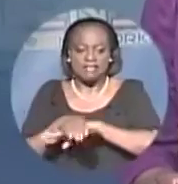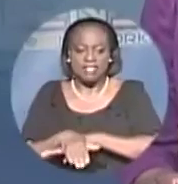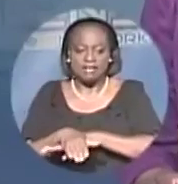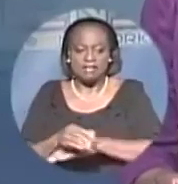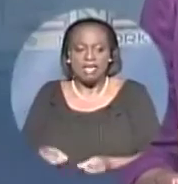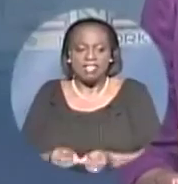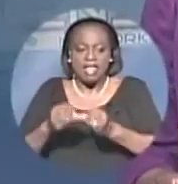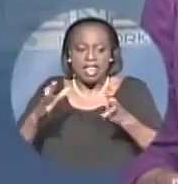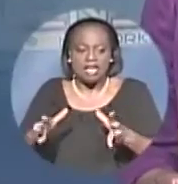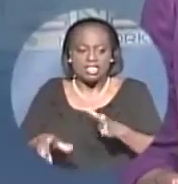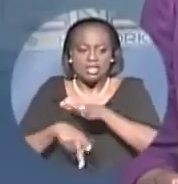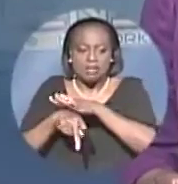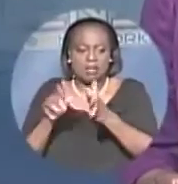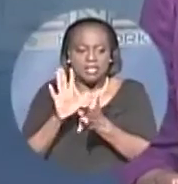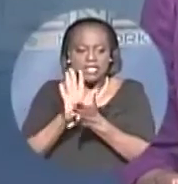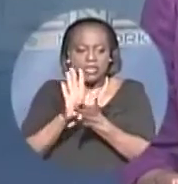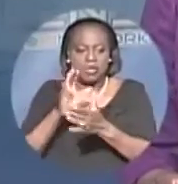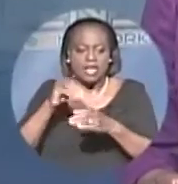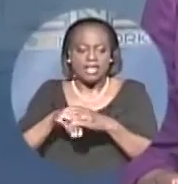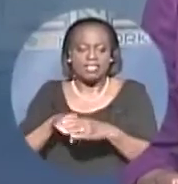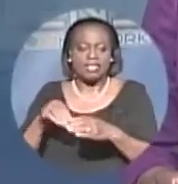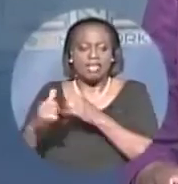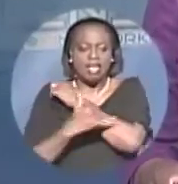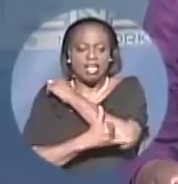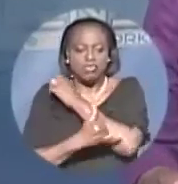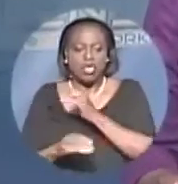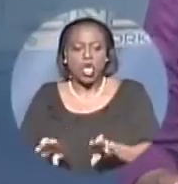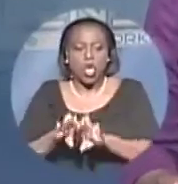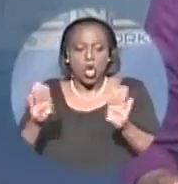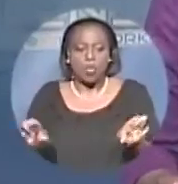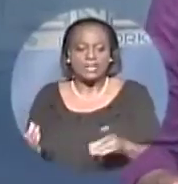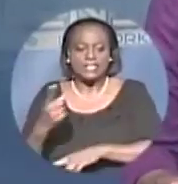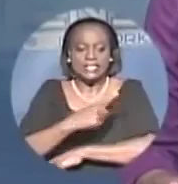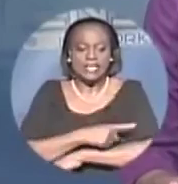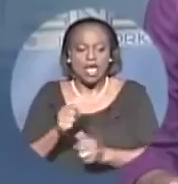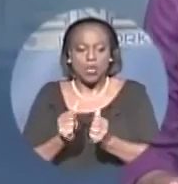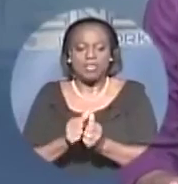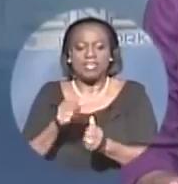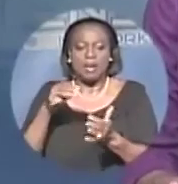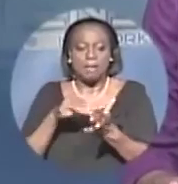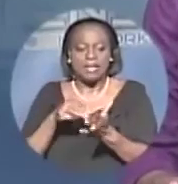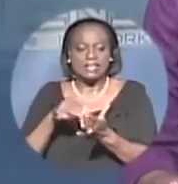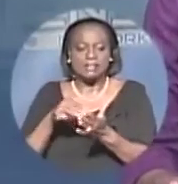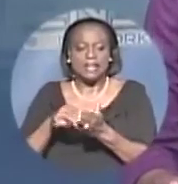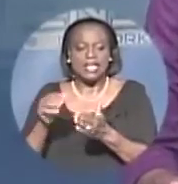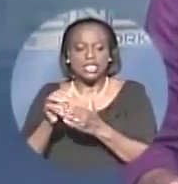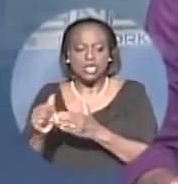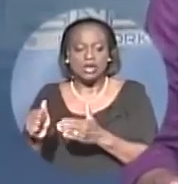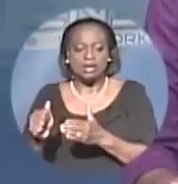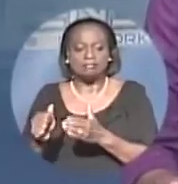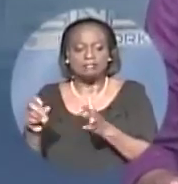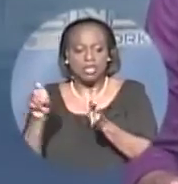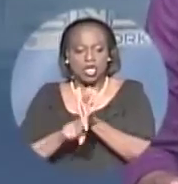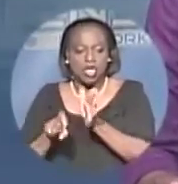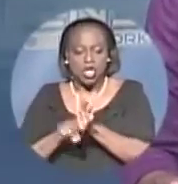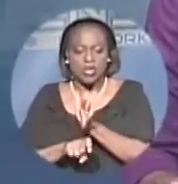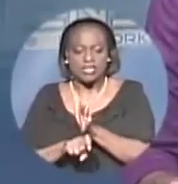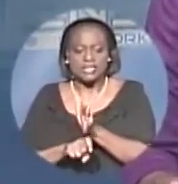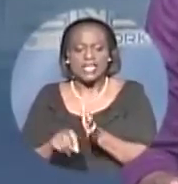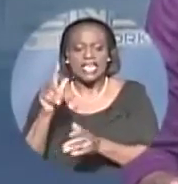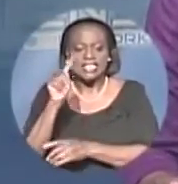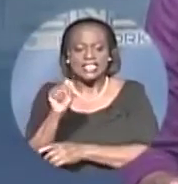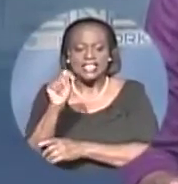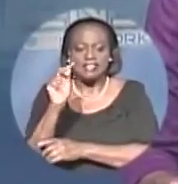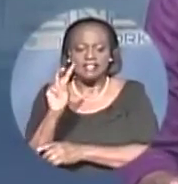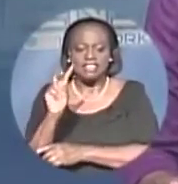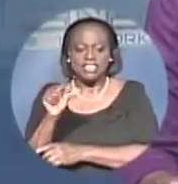The largest primary school in the country officially opened today with a multi-million dollar price tag to match. The state-of-the-art T.G. Glover